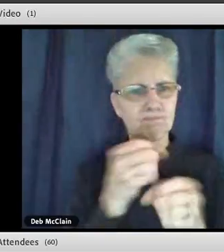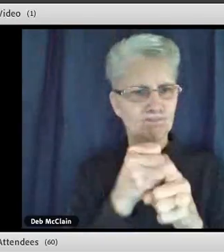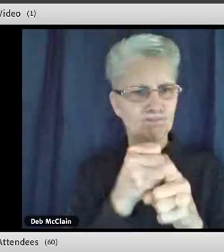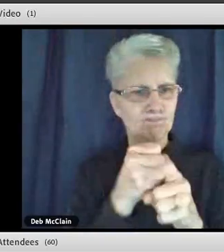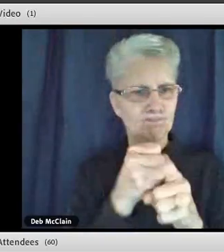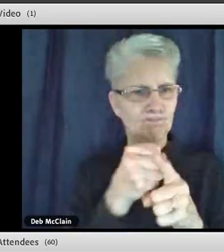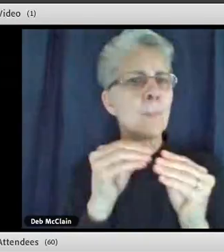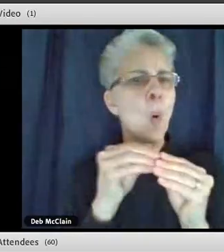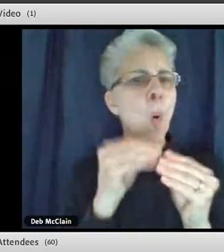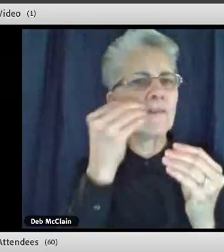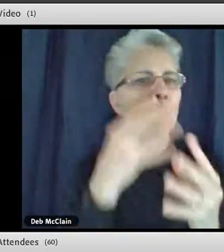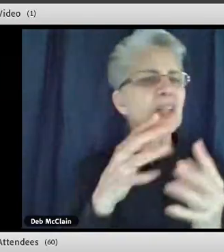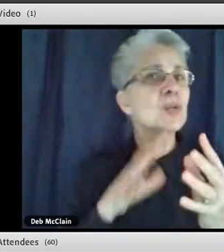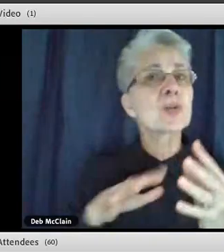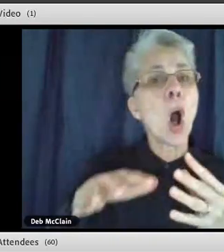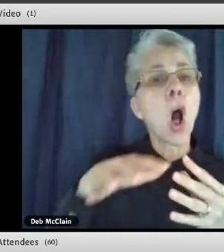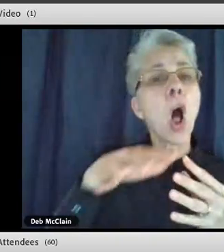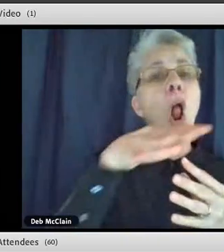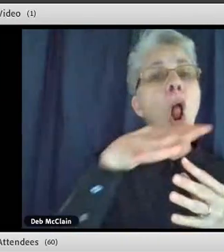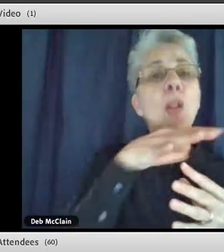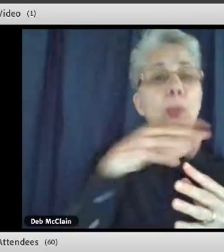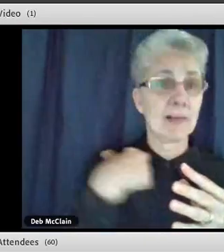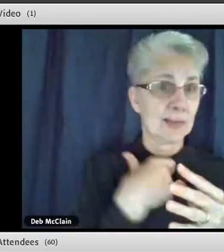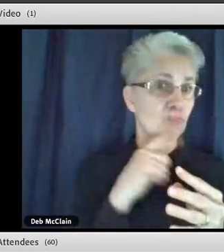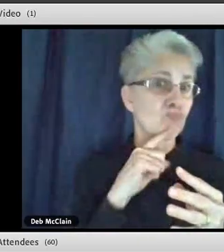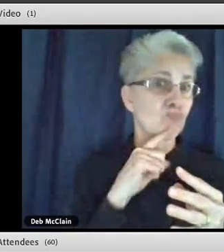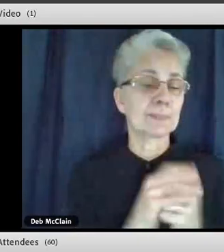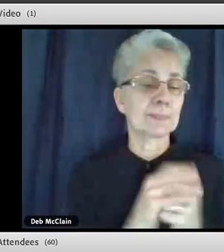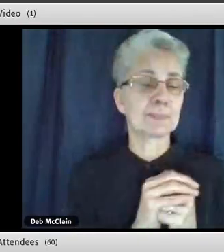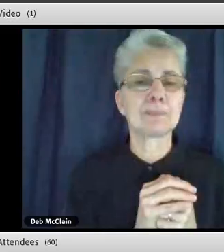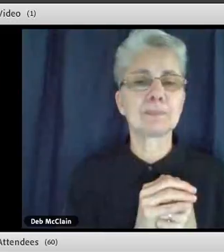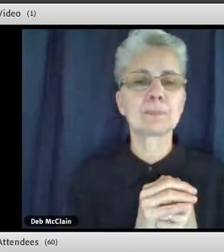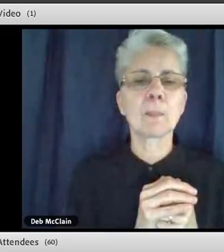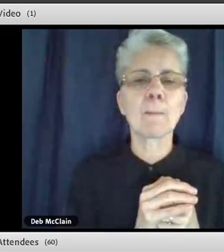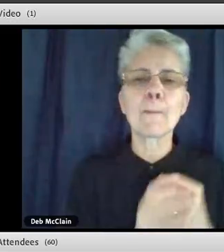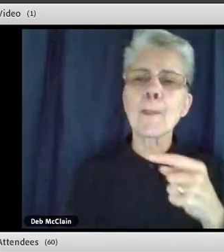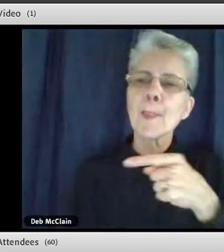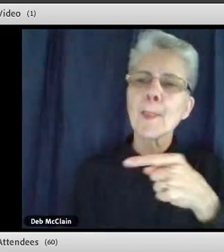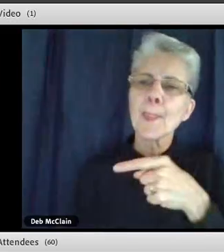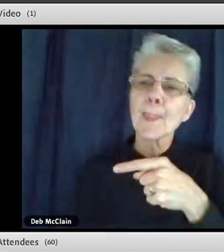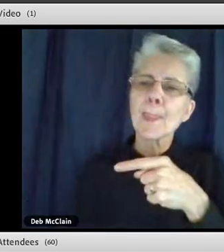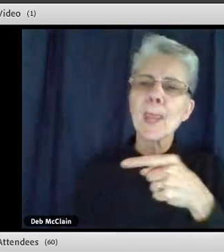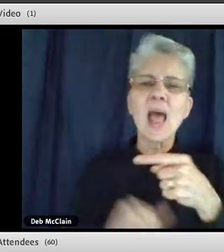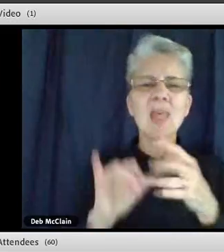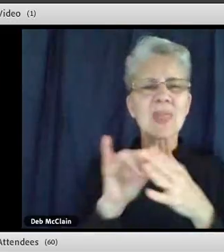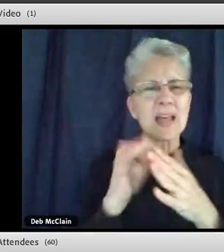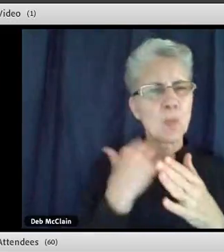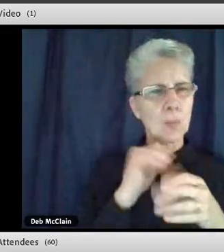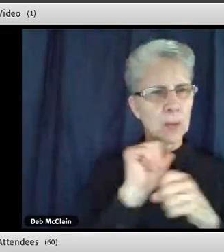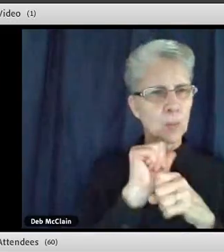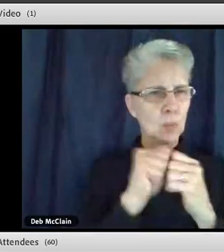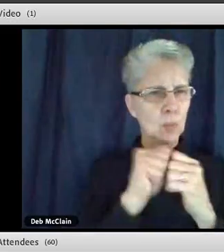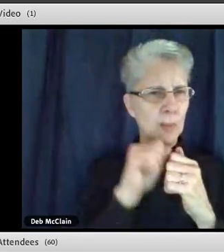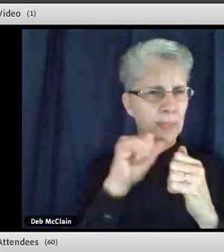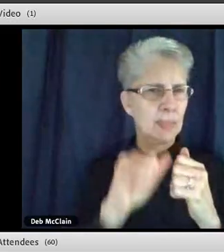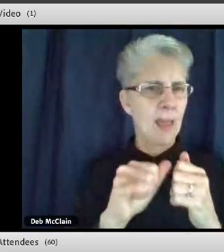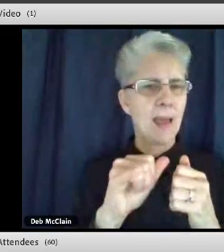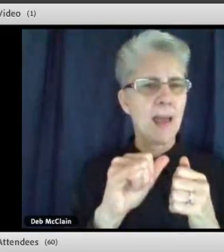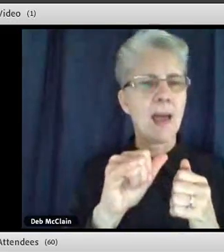around us, all around us is metadata. And so that's primarily what we work with, is metadata